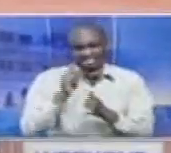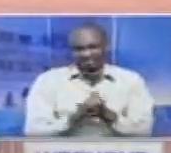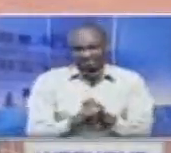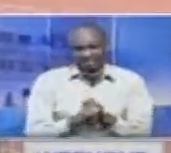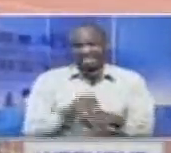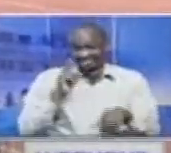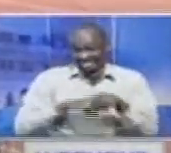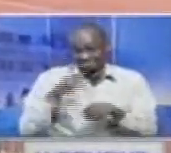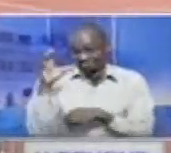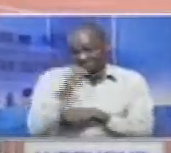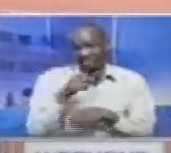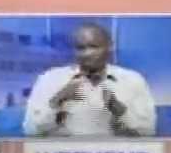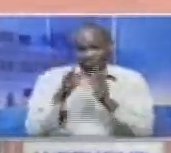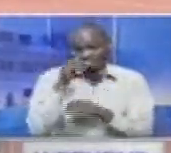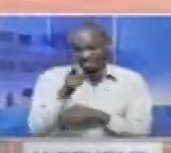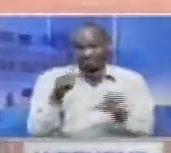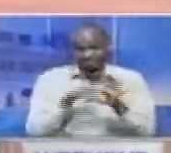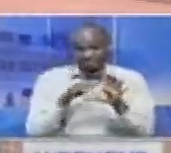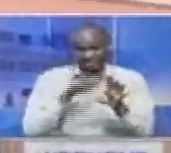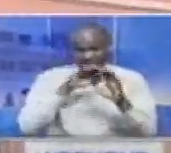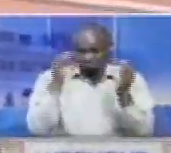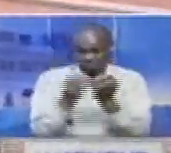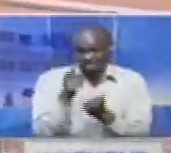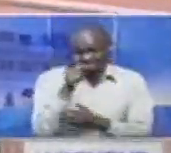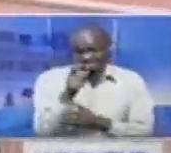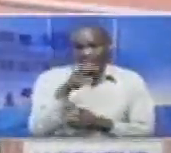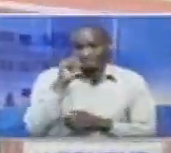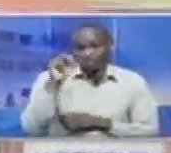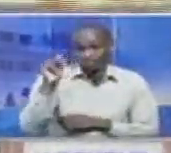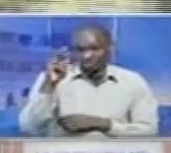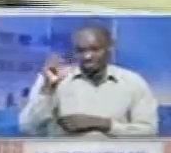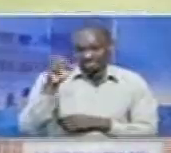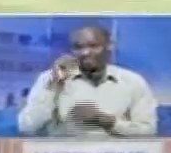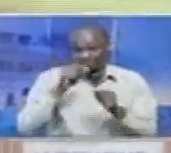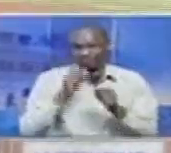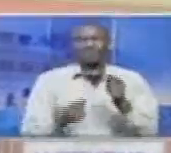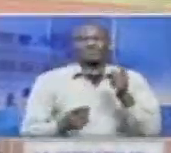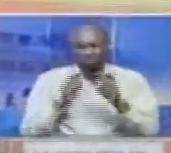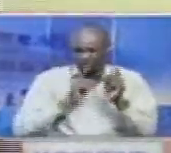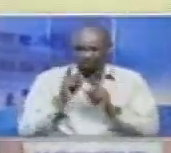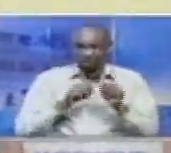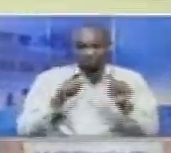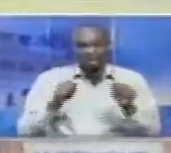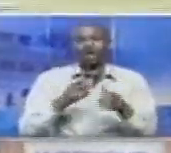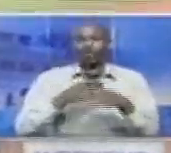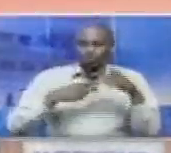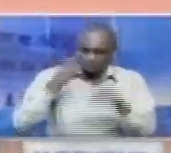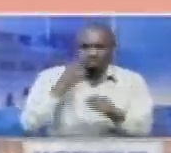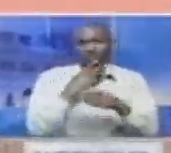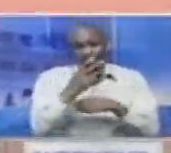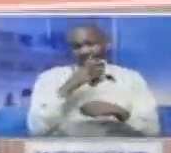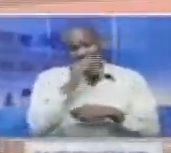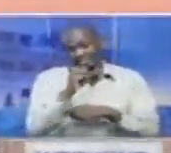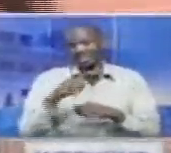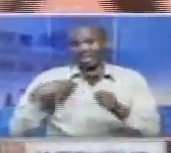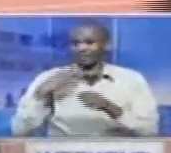Even after missing on an opportunity to take part in the world relays, Maureen Jelagat kept the fire burning and won both the 200 meters and